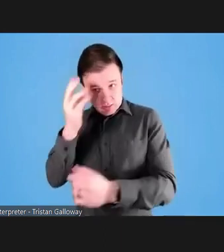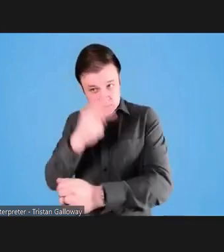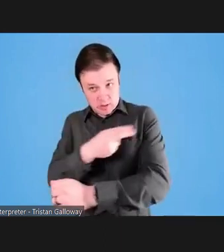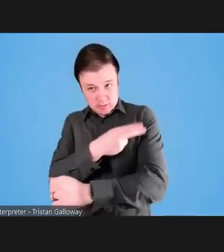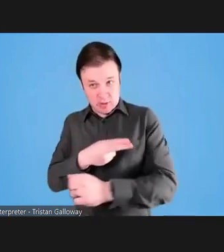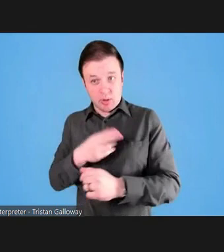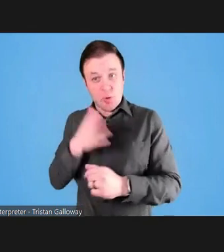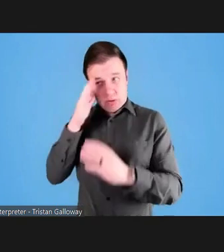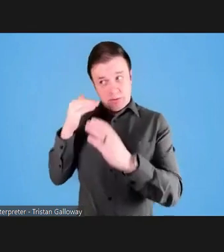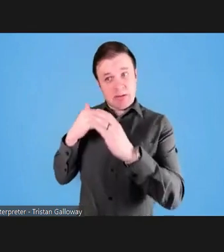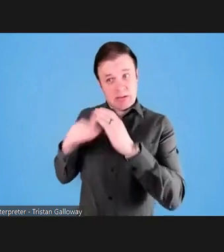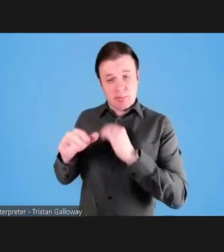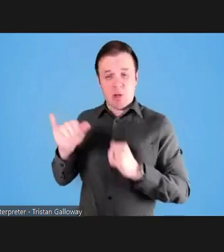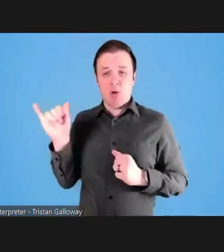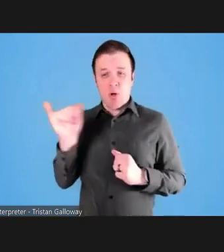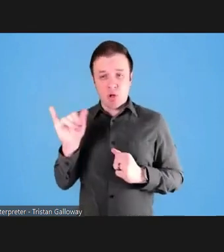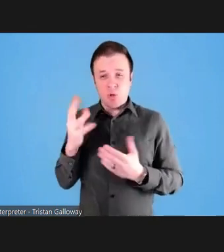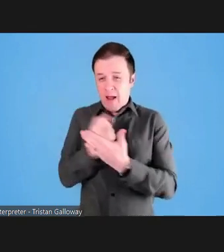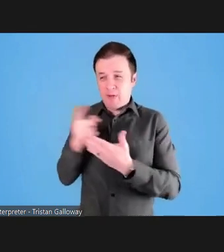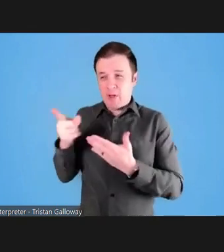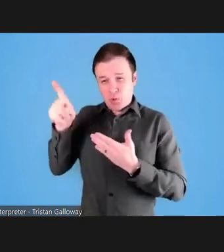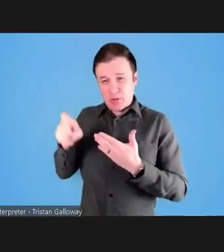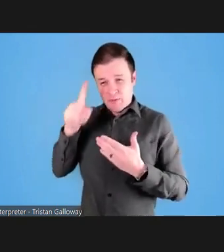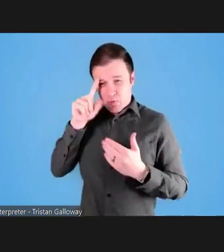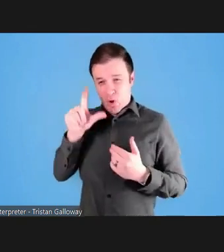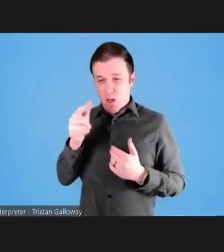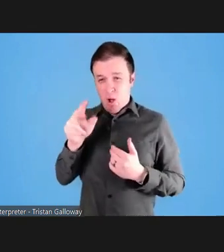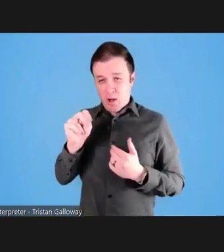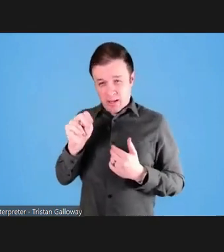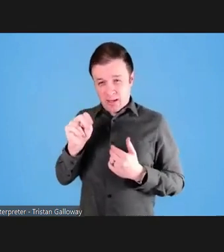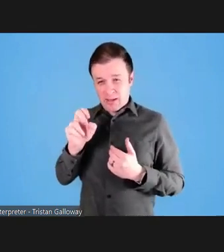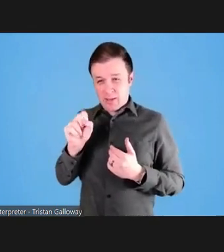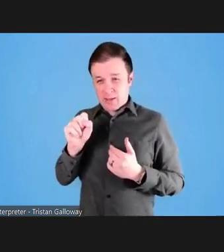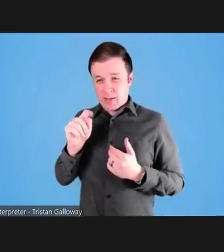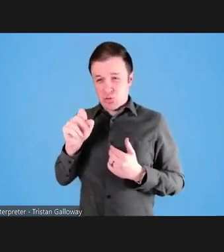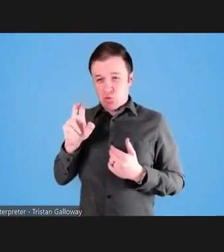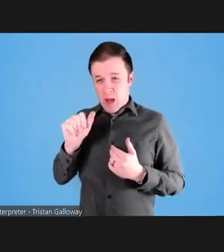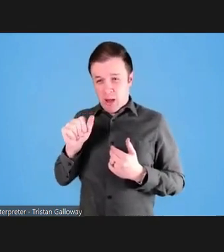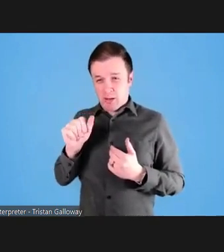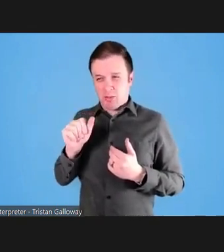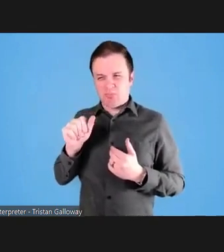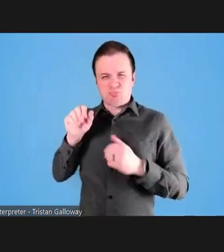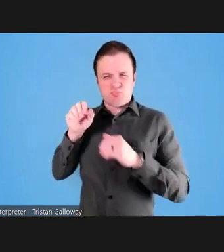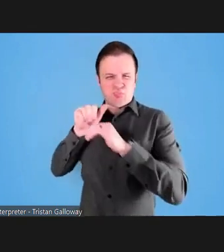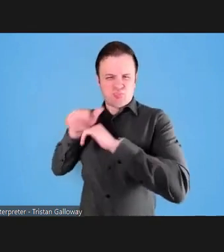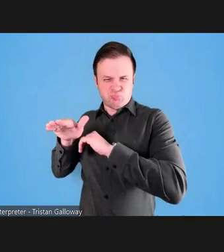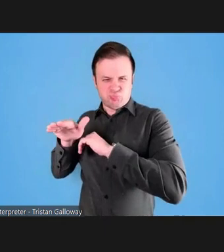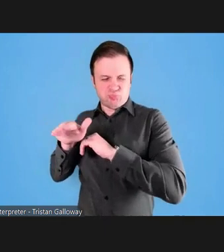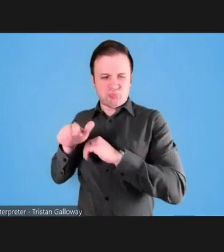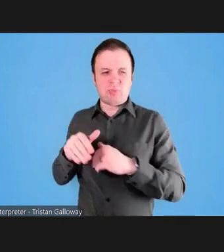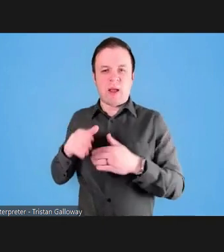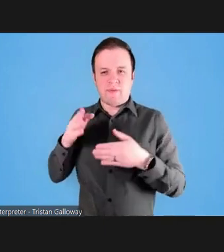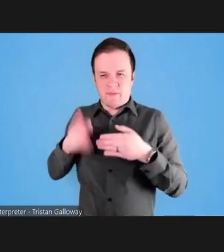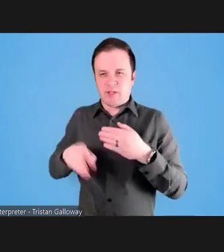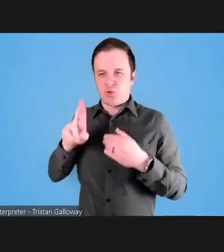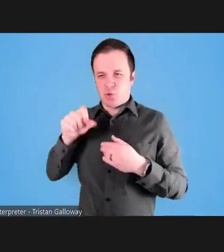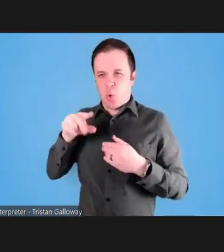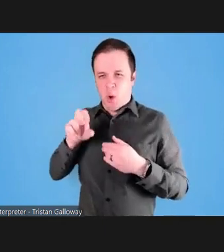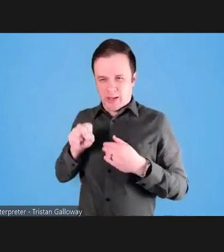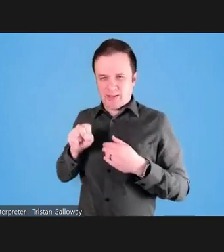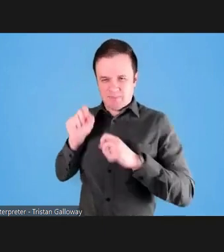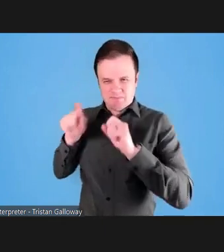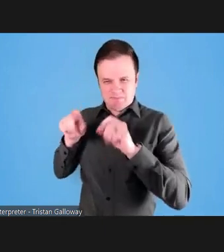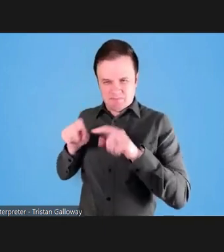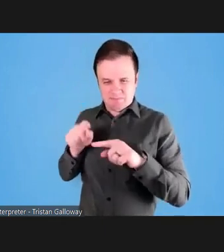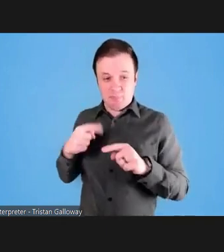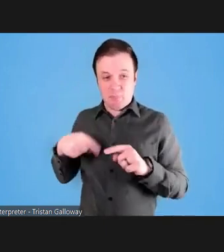sent along with everything they'll need to log into Strata and complete the requests. We have provided a scripted